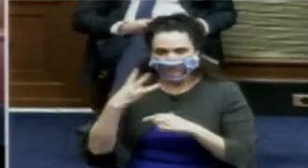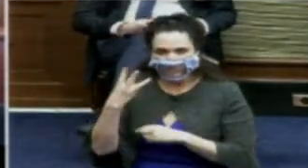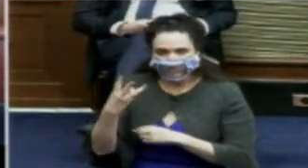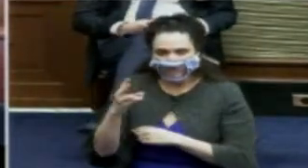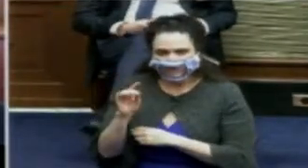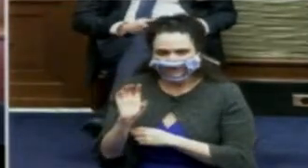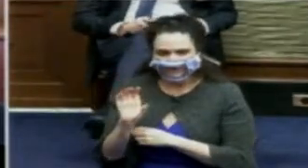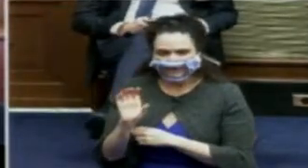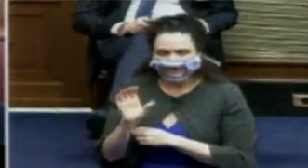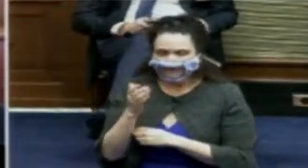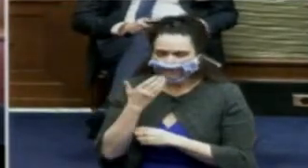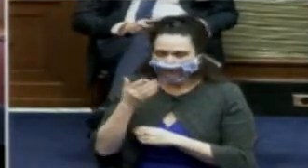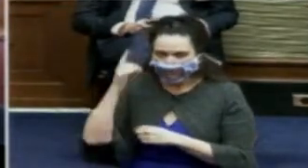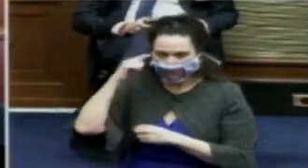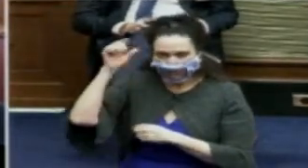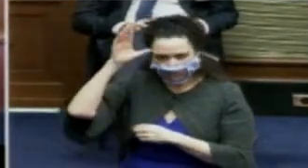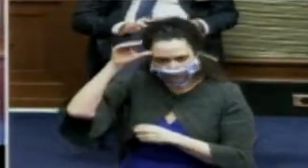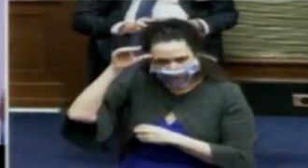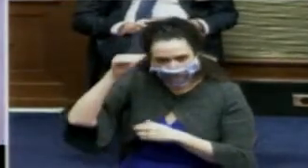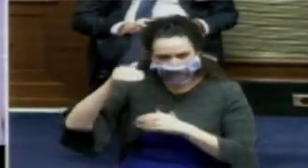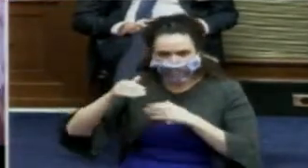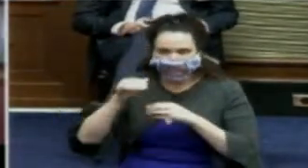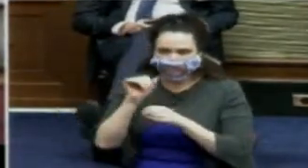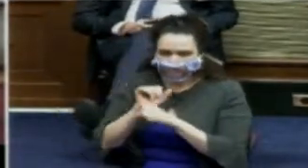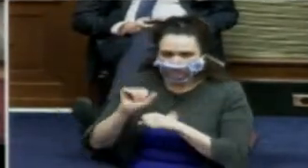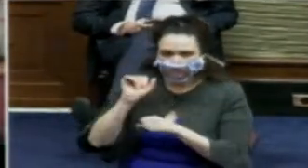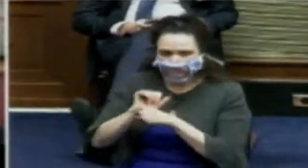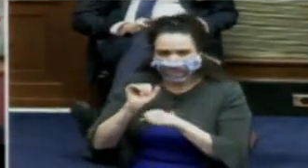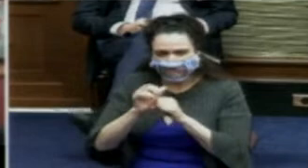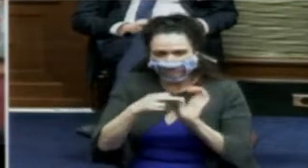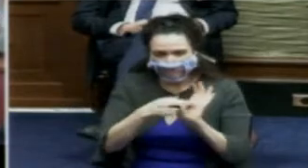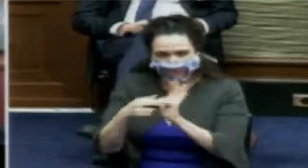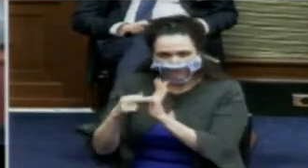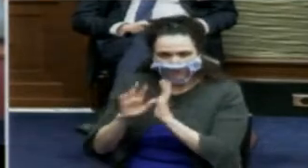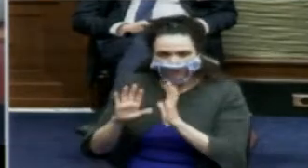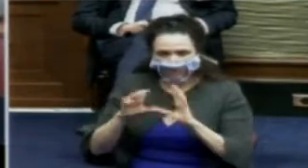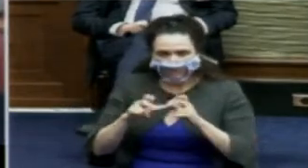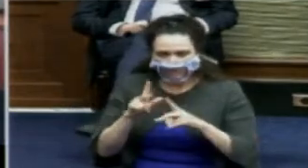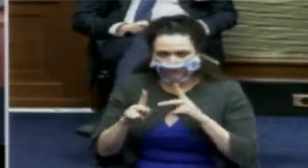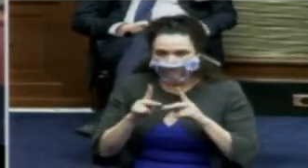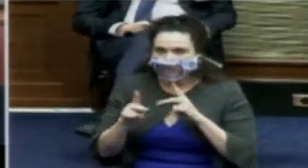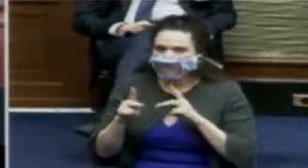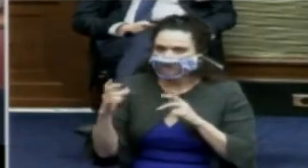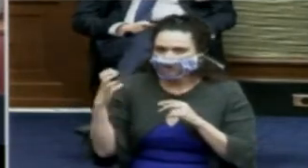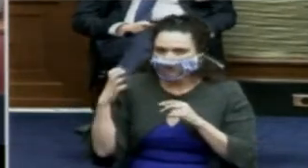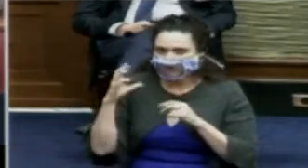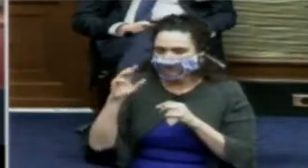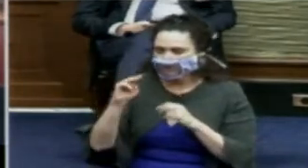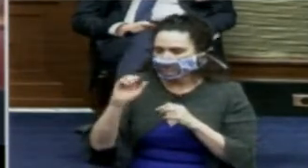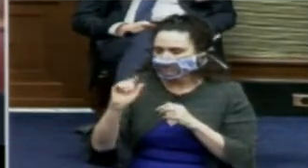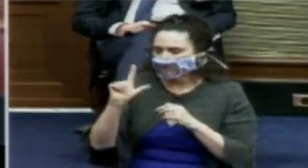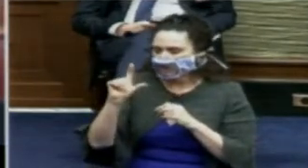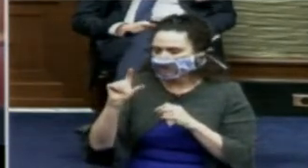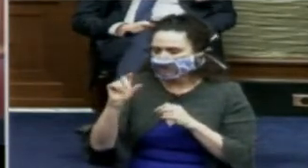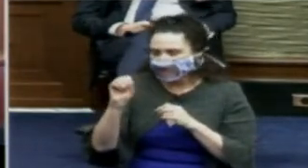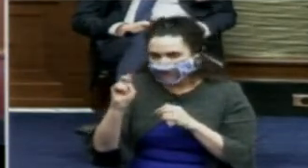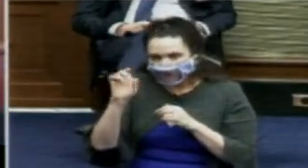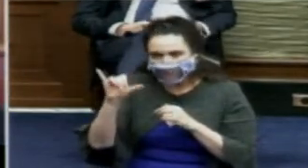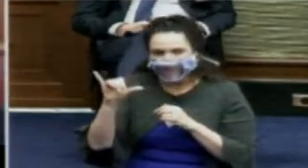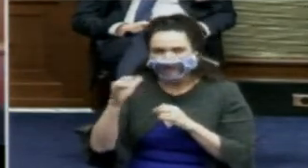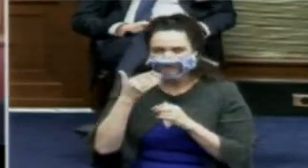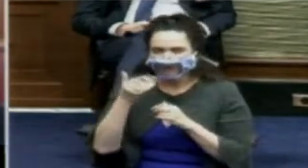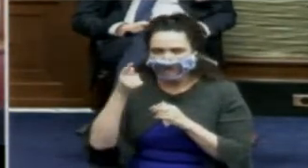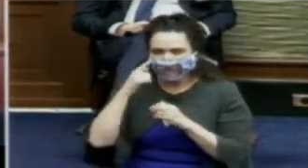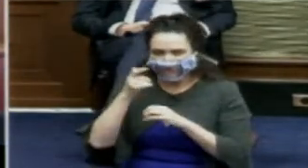persistence on behalf of the people you represent. And Chair Maloney, I want to thank you for following through on this. And of